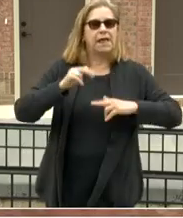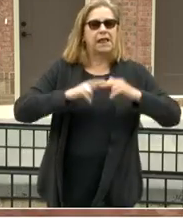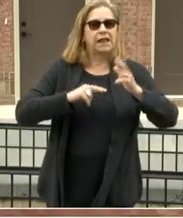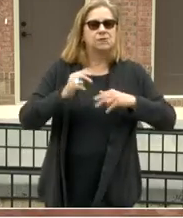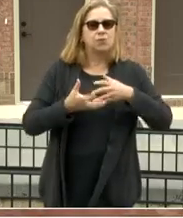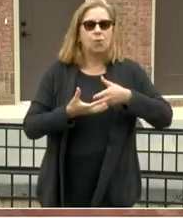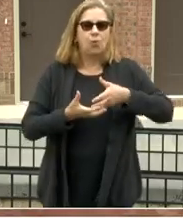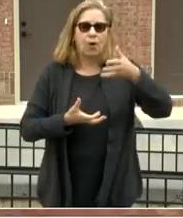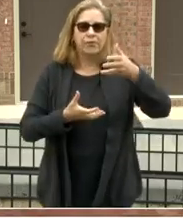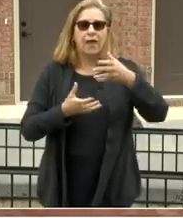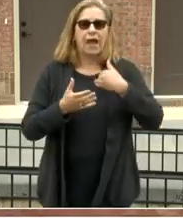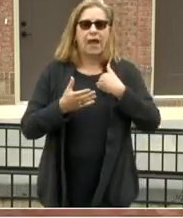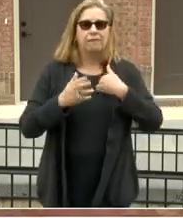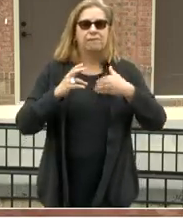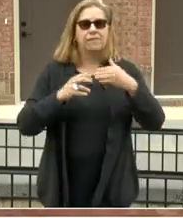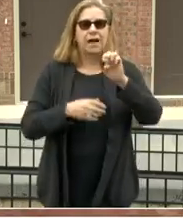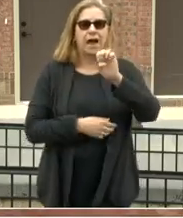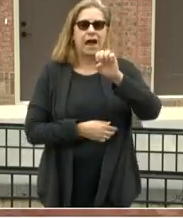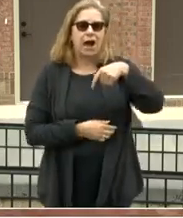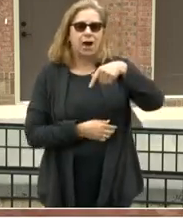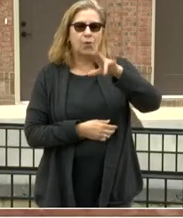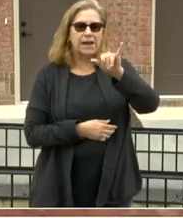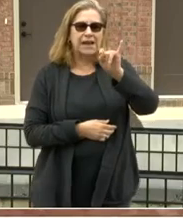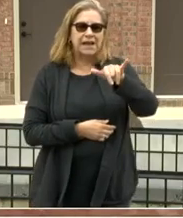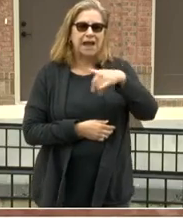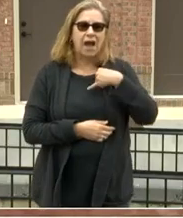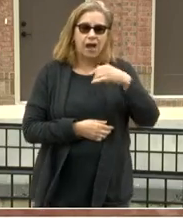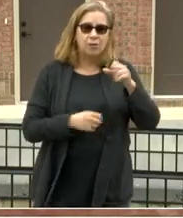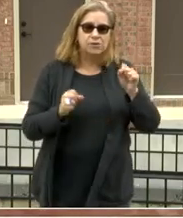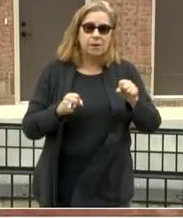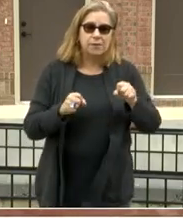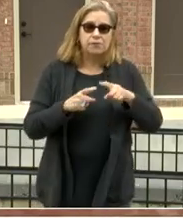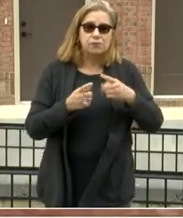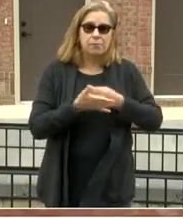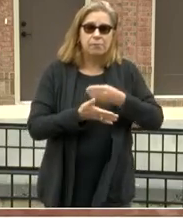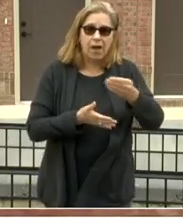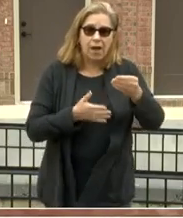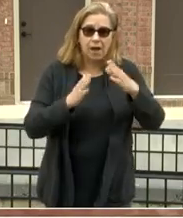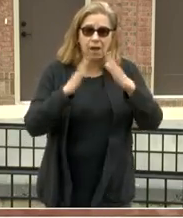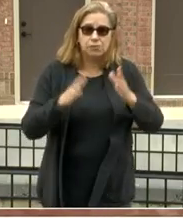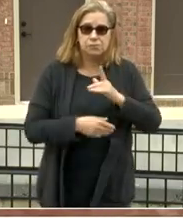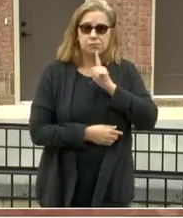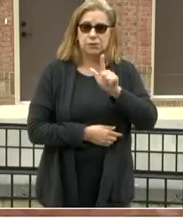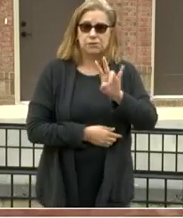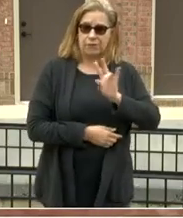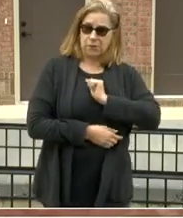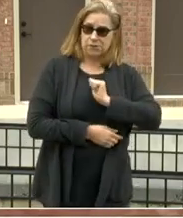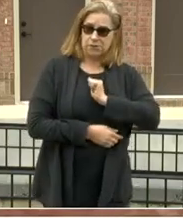story of my life. I was able to buy a house at 27 for